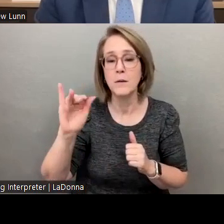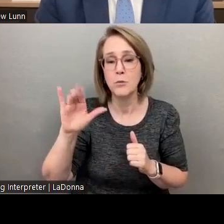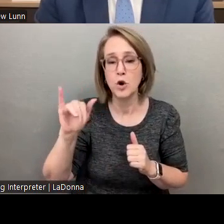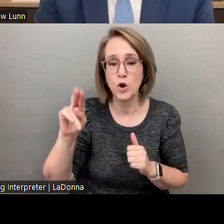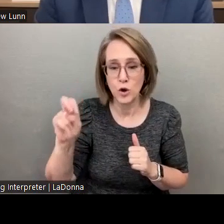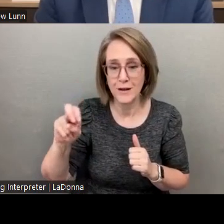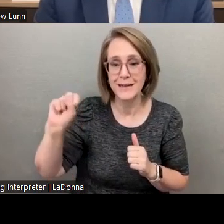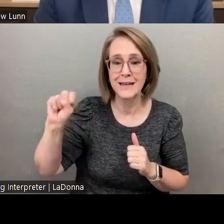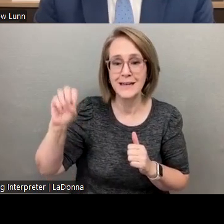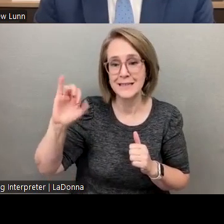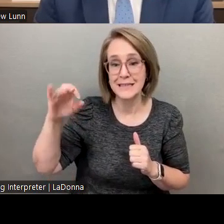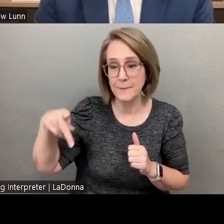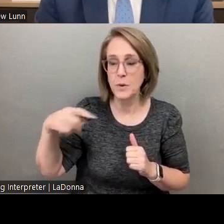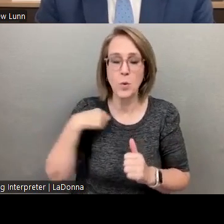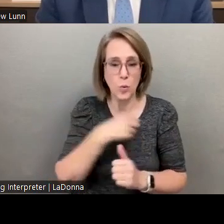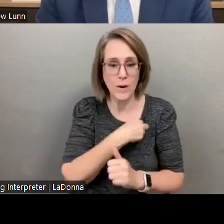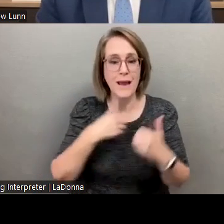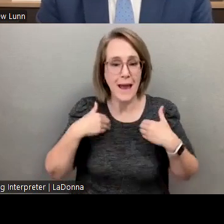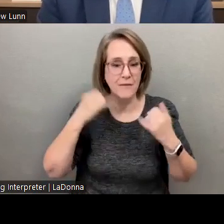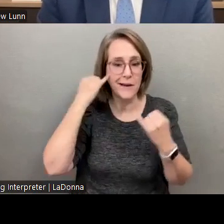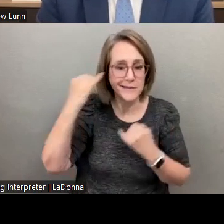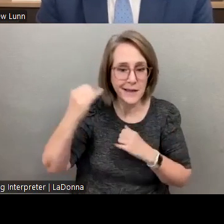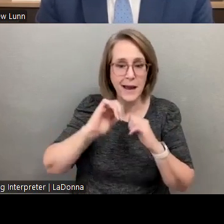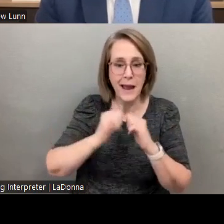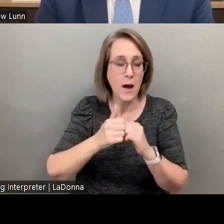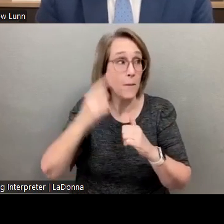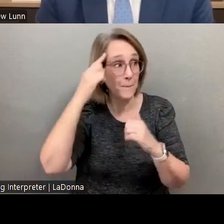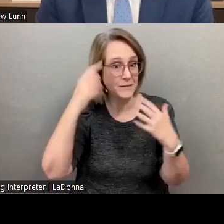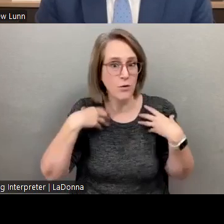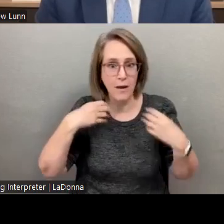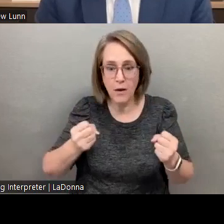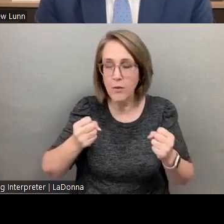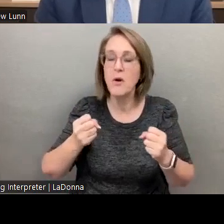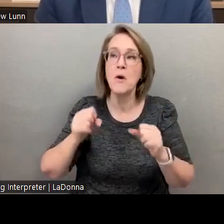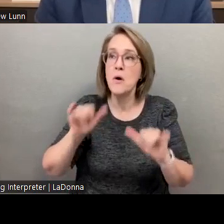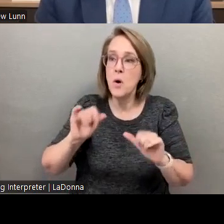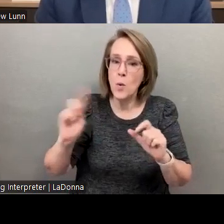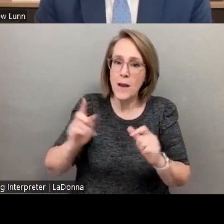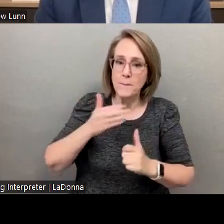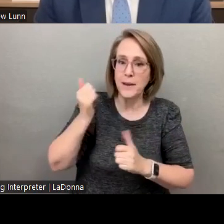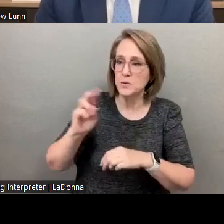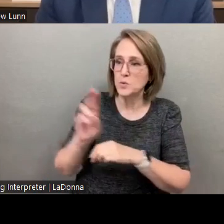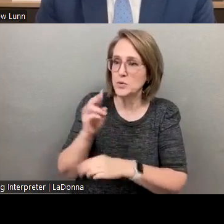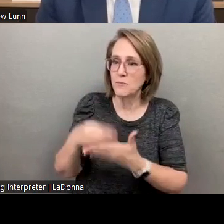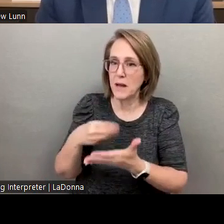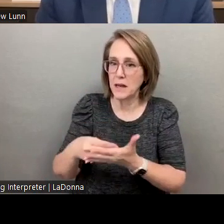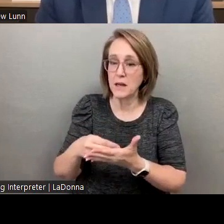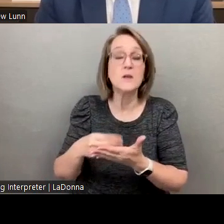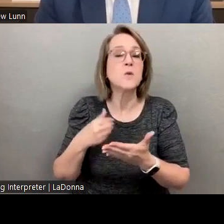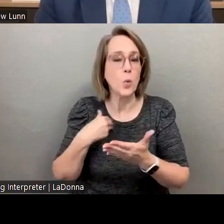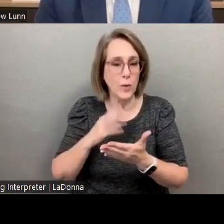the behavioral health and alternative response space. We work with our funding board to better understand and prioritize certain awards to